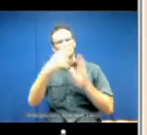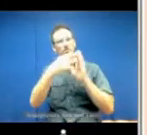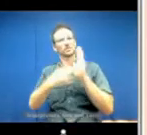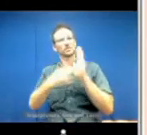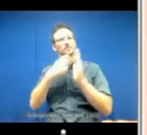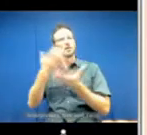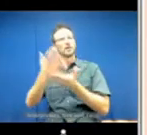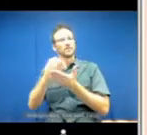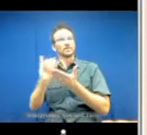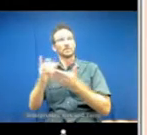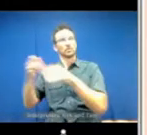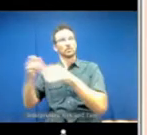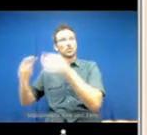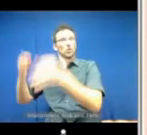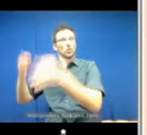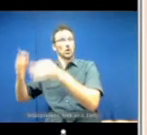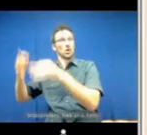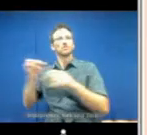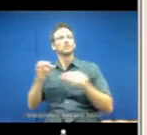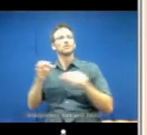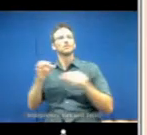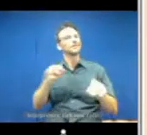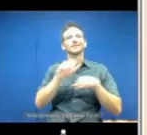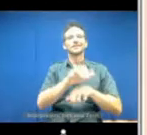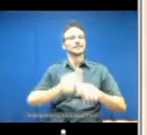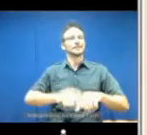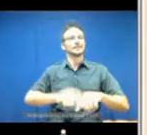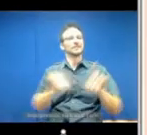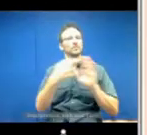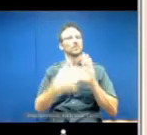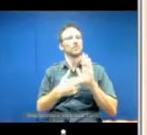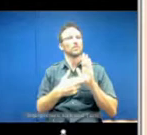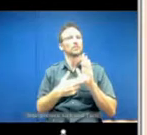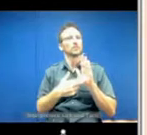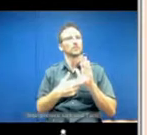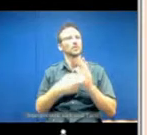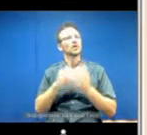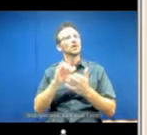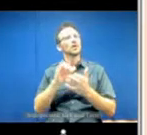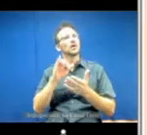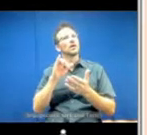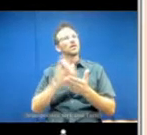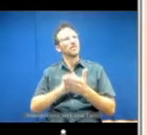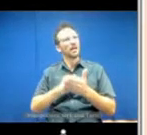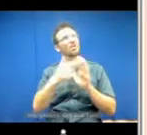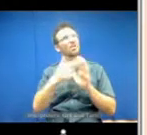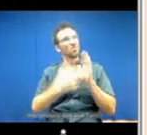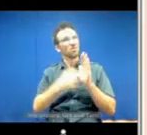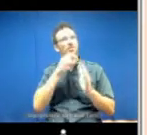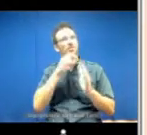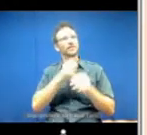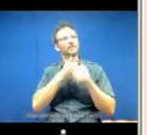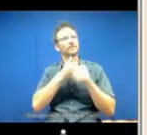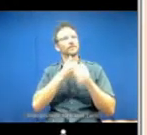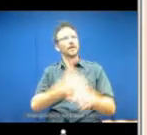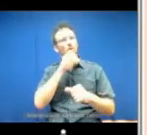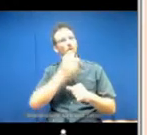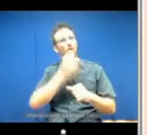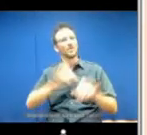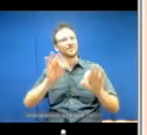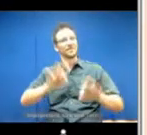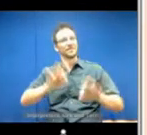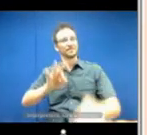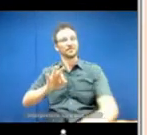And that's really it's rather old-fashioned because the rules of evidence have been changed